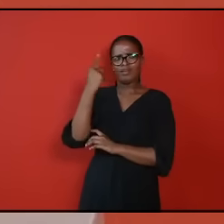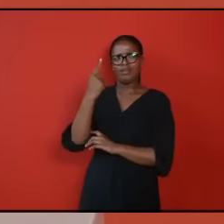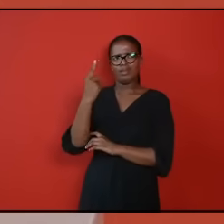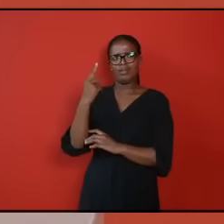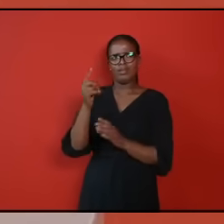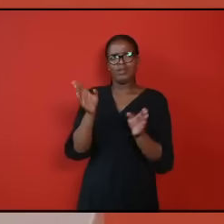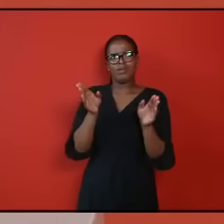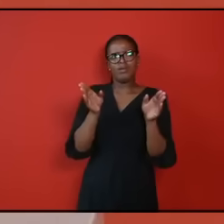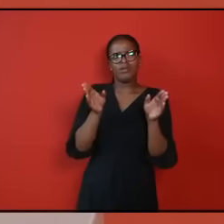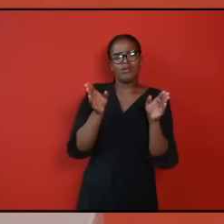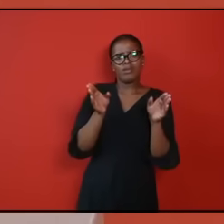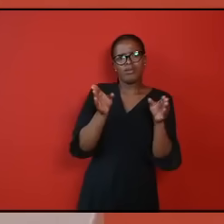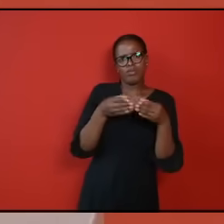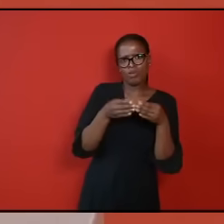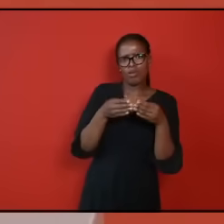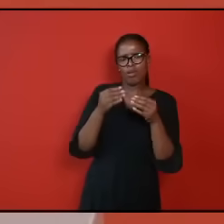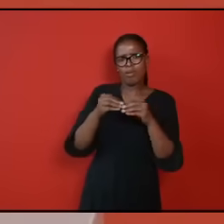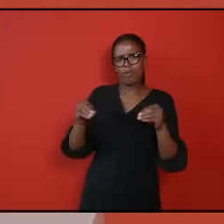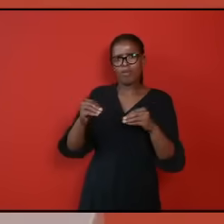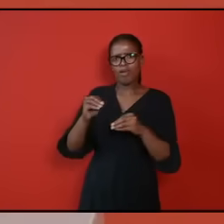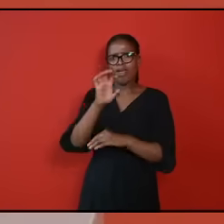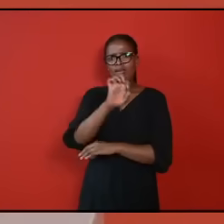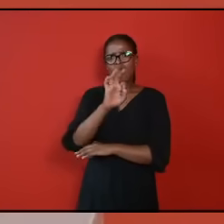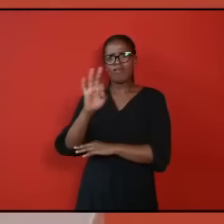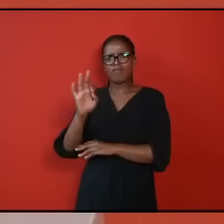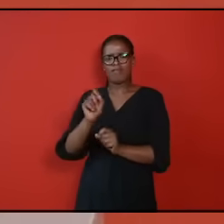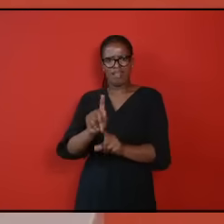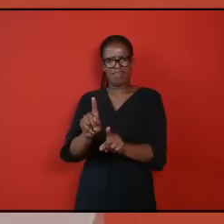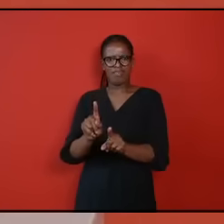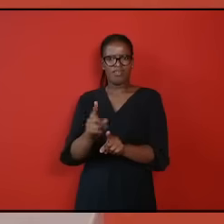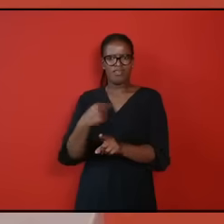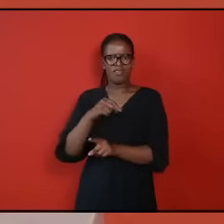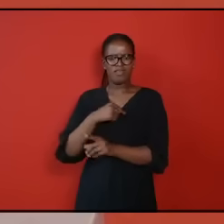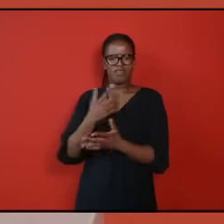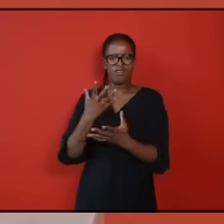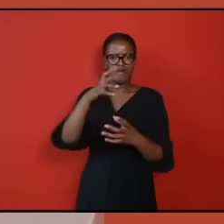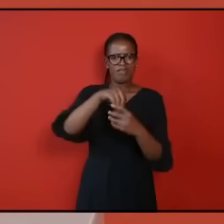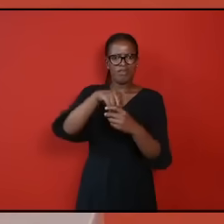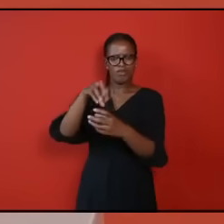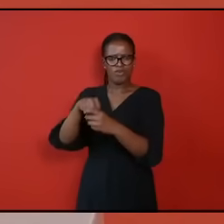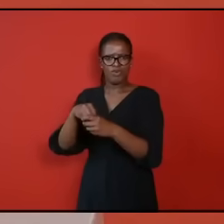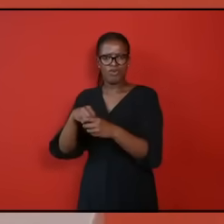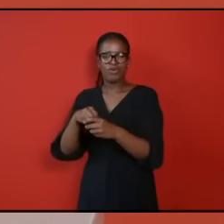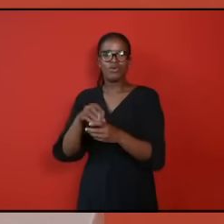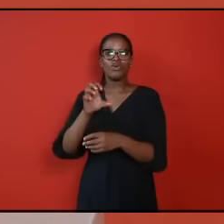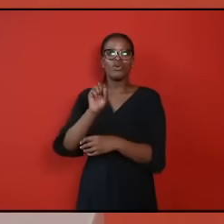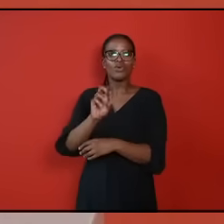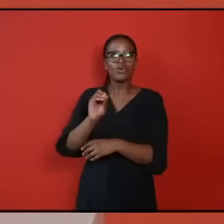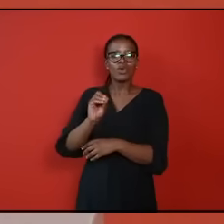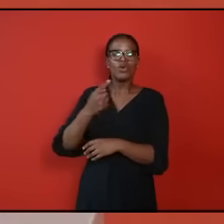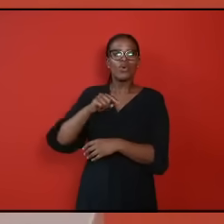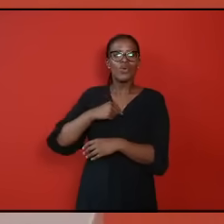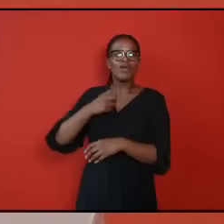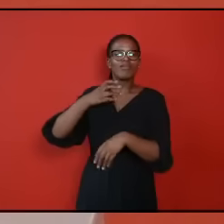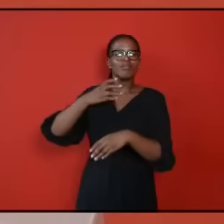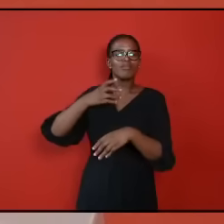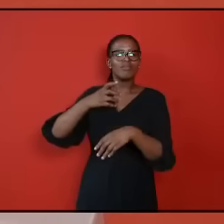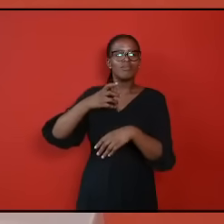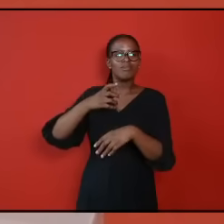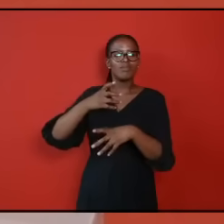empowered by the EFF itself through its actions. So we have a duty, because